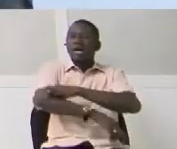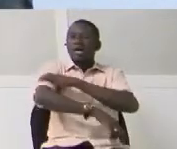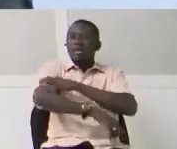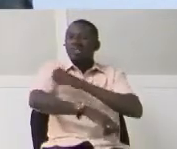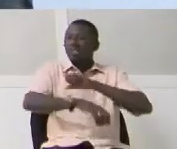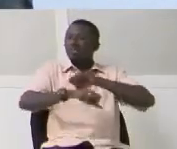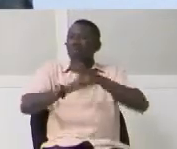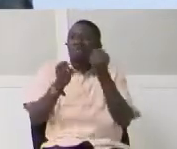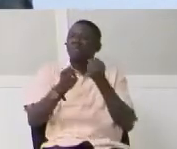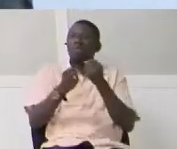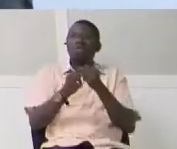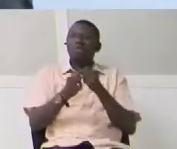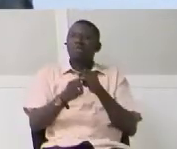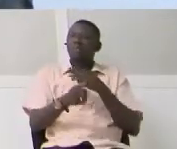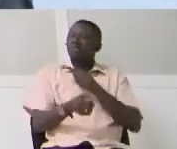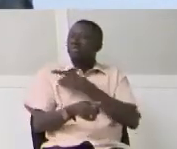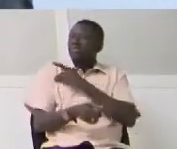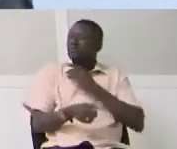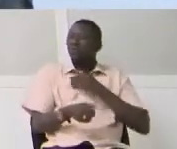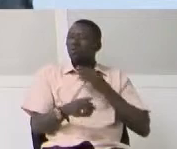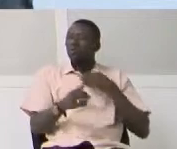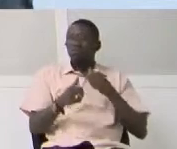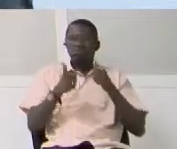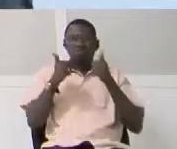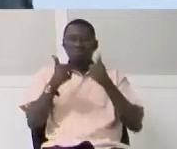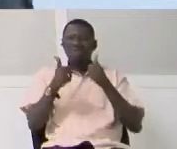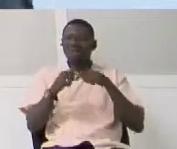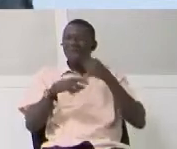lañ do discover dafa dat dama hawa